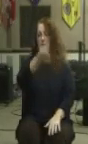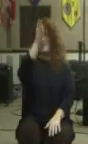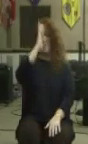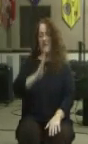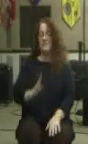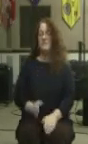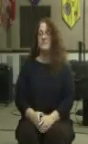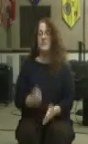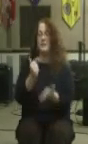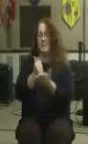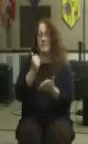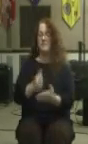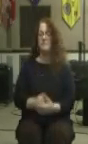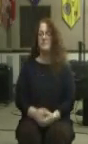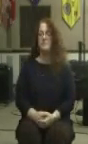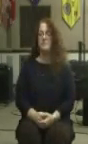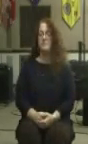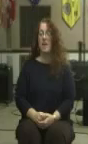God.